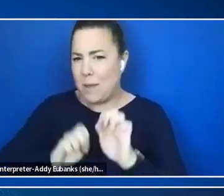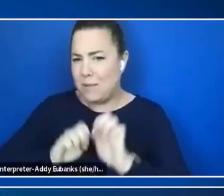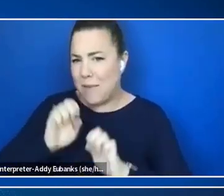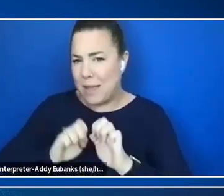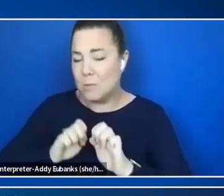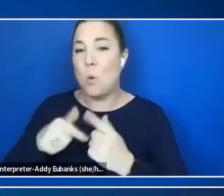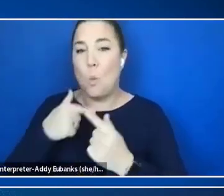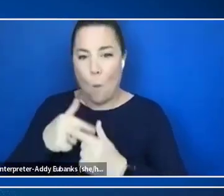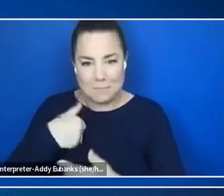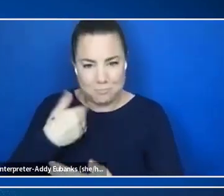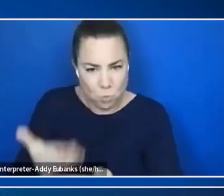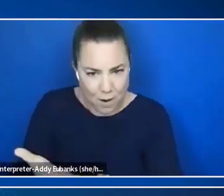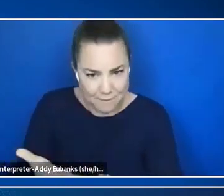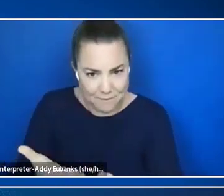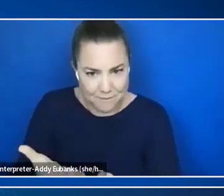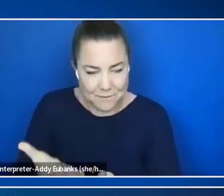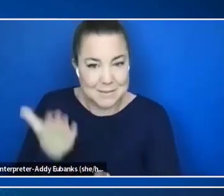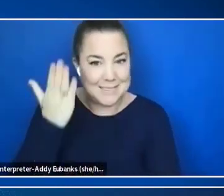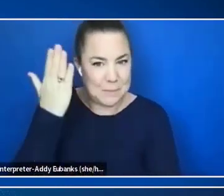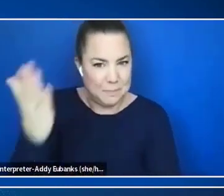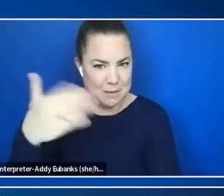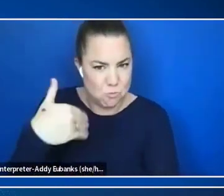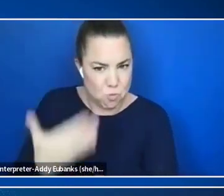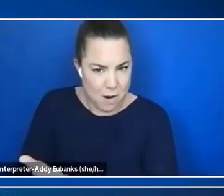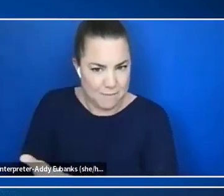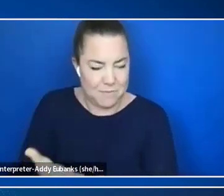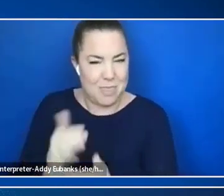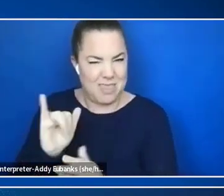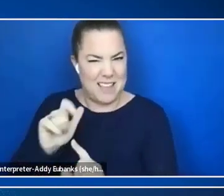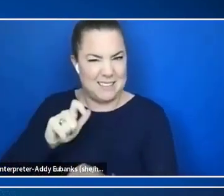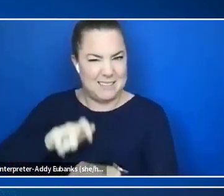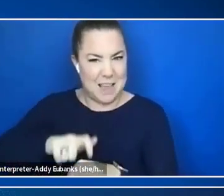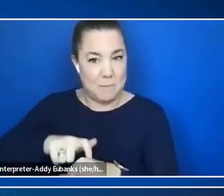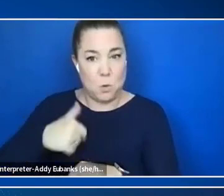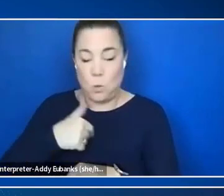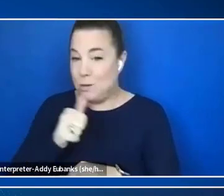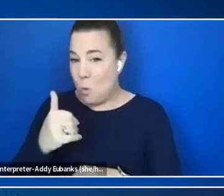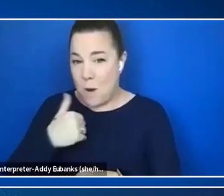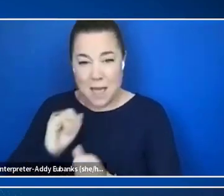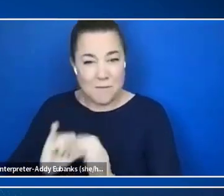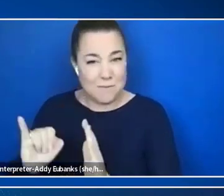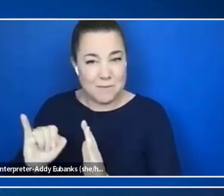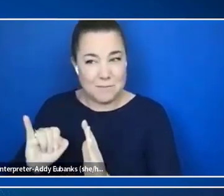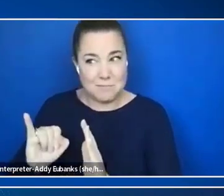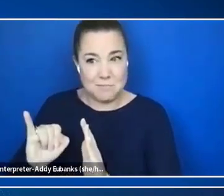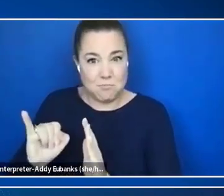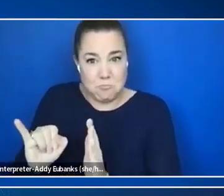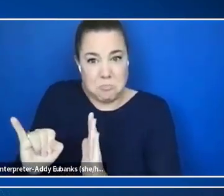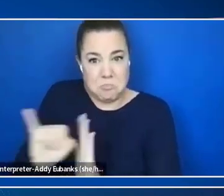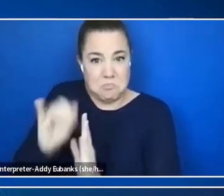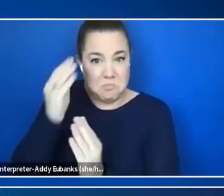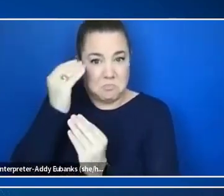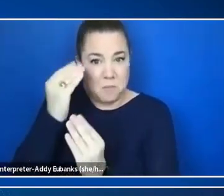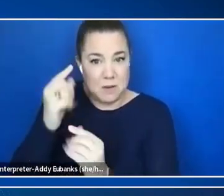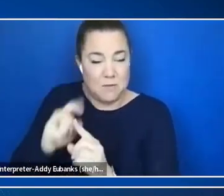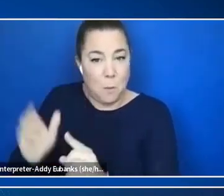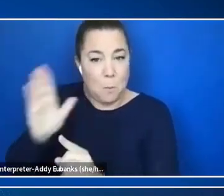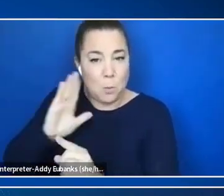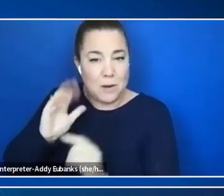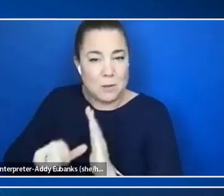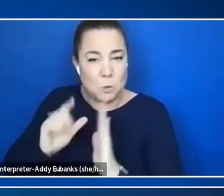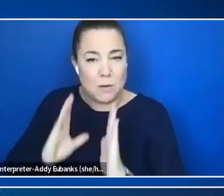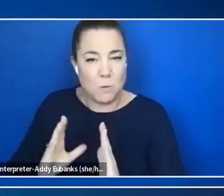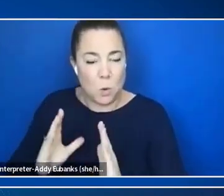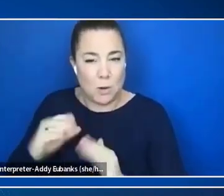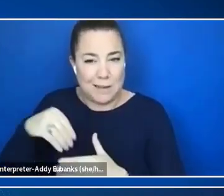of submission. So we don't have the identity of previous reviewers in our database so that we could use them.